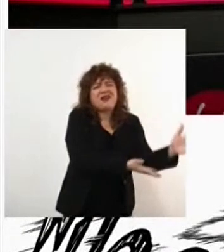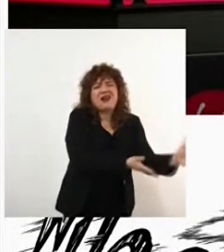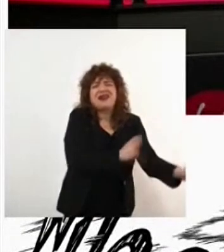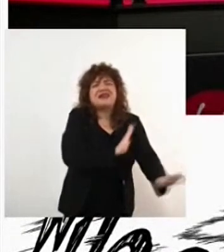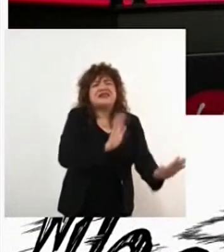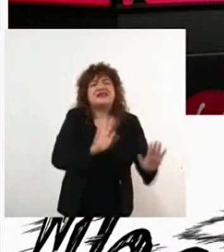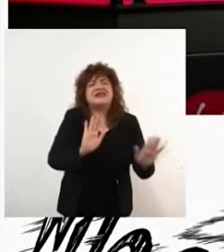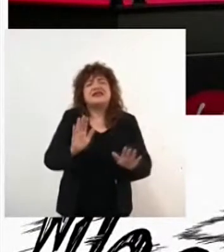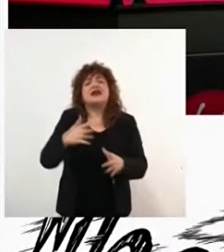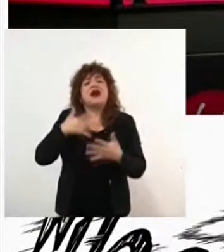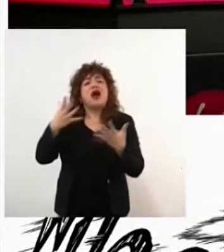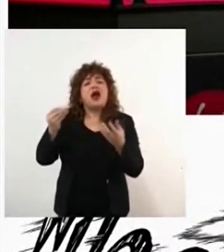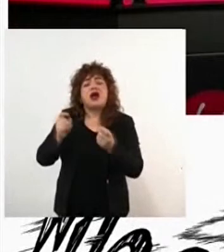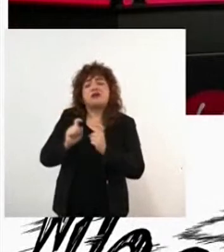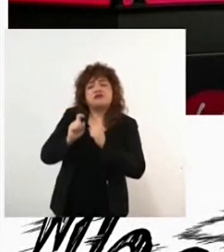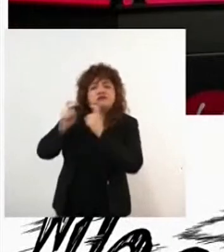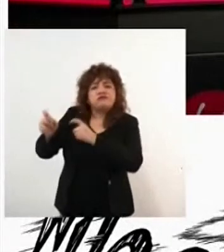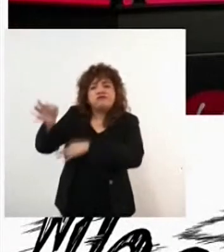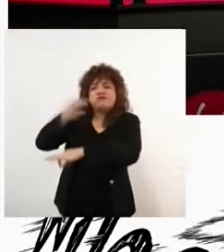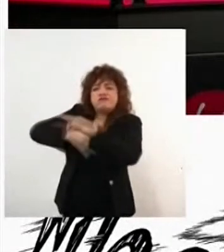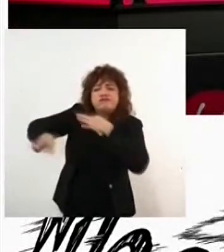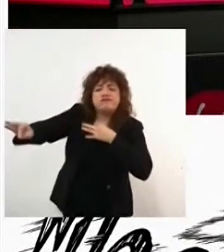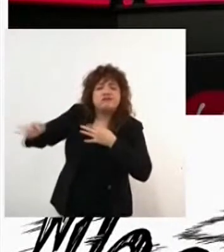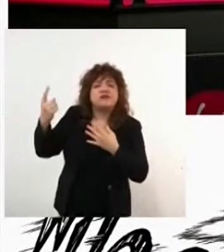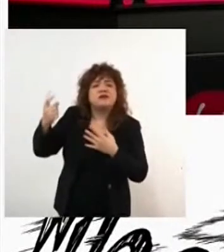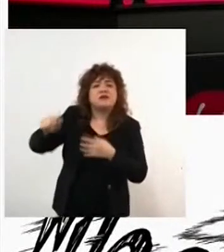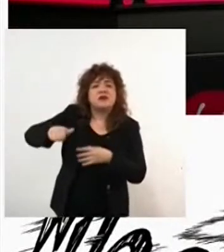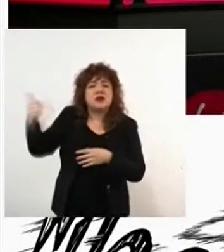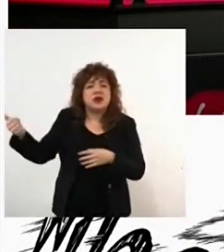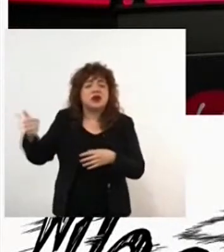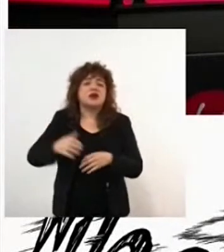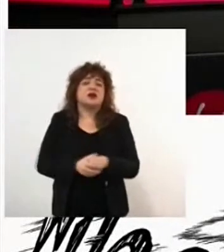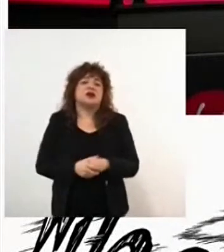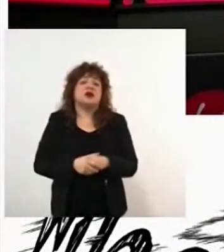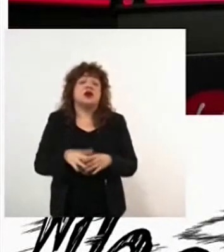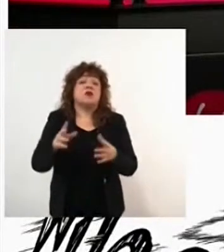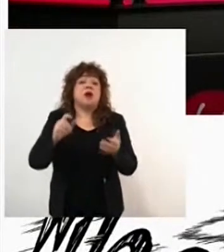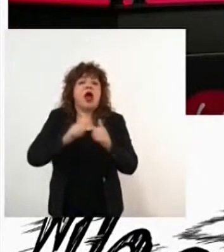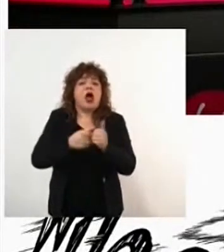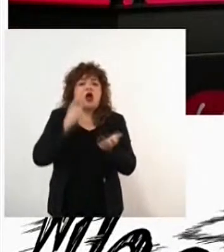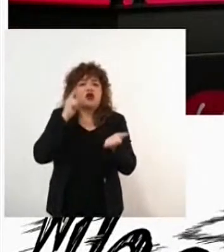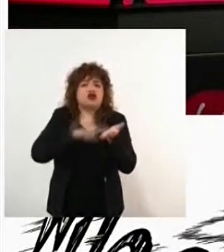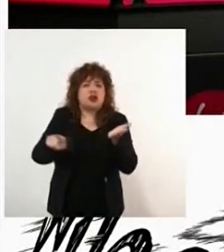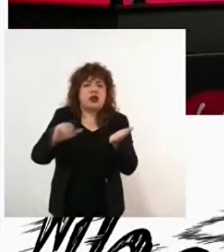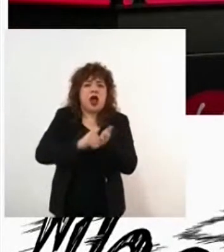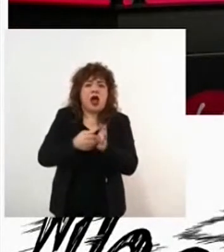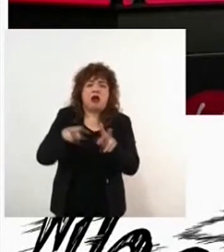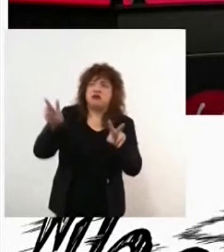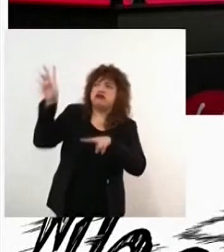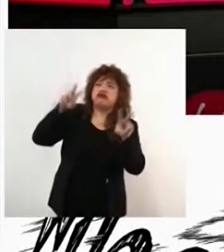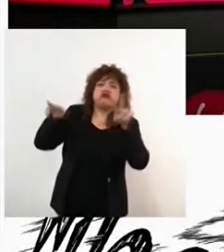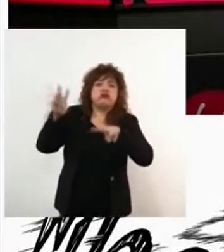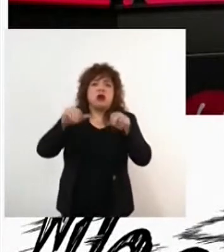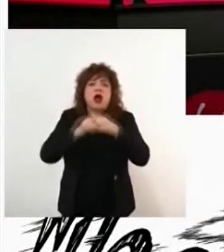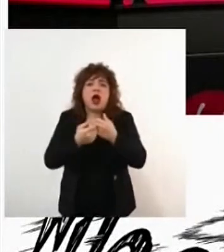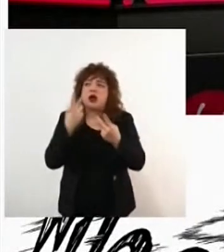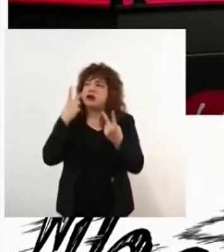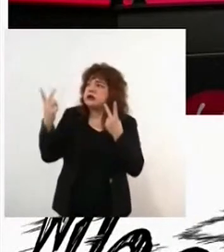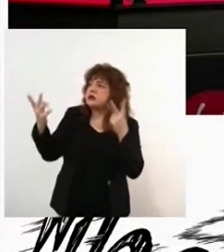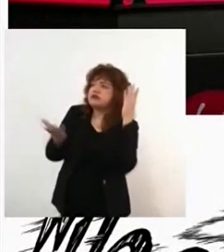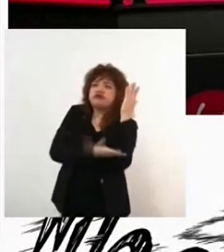not cutting down rainforests. The only way you can properly check on it is really via satellite. I mean, you can